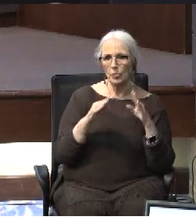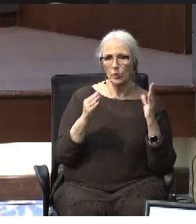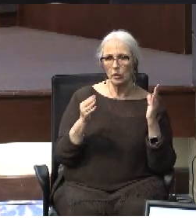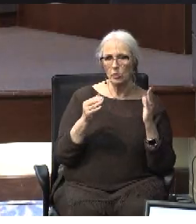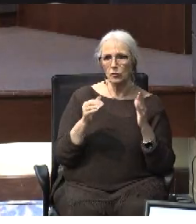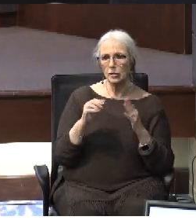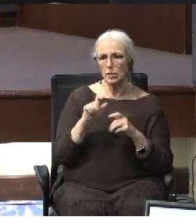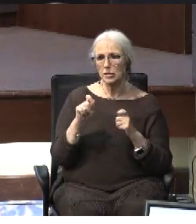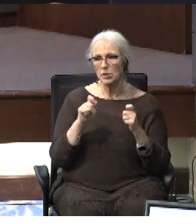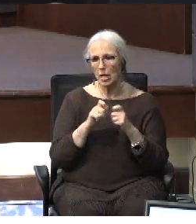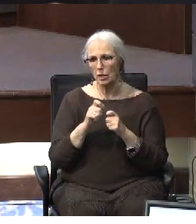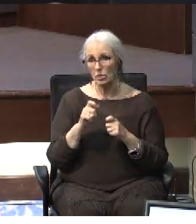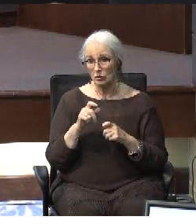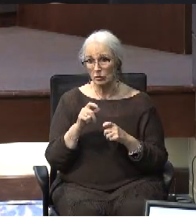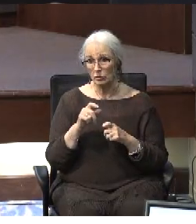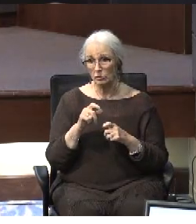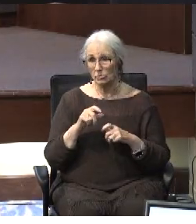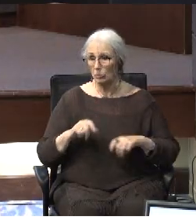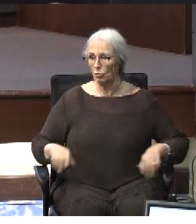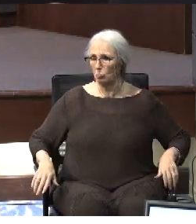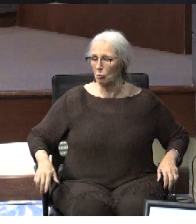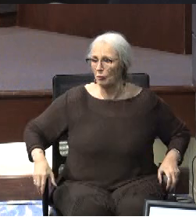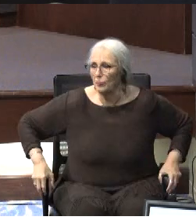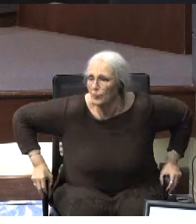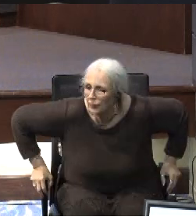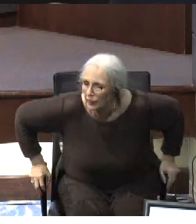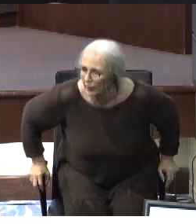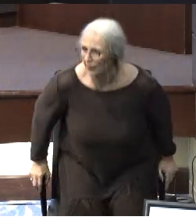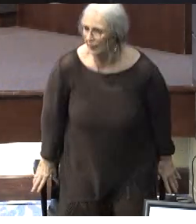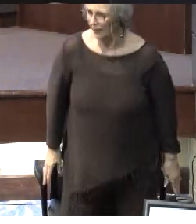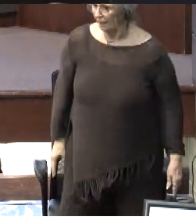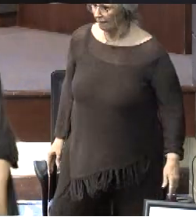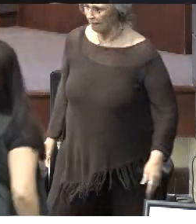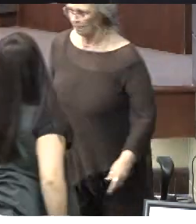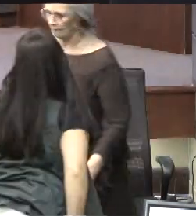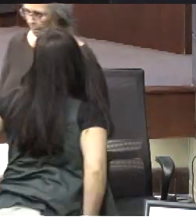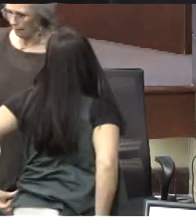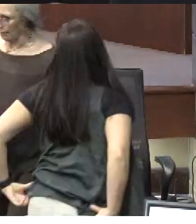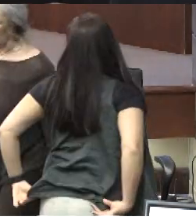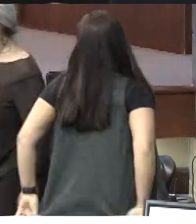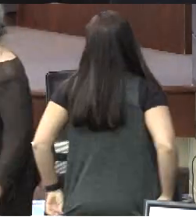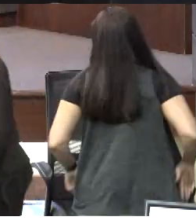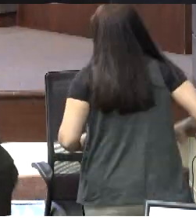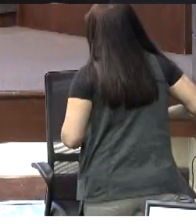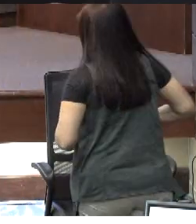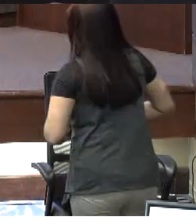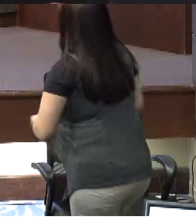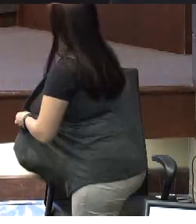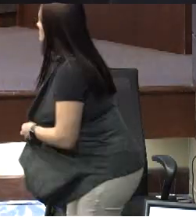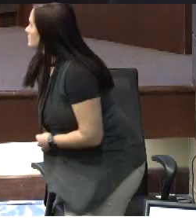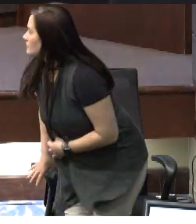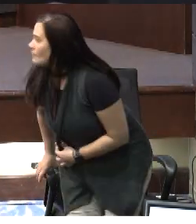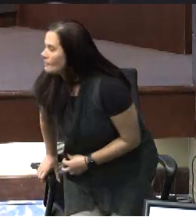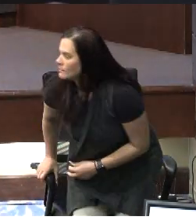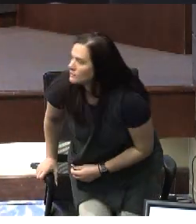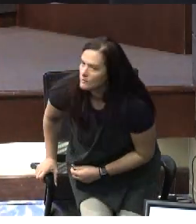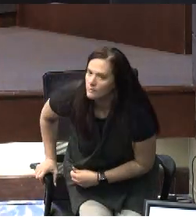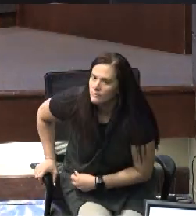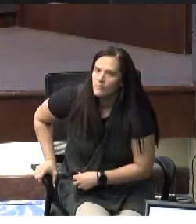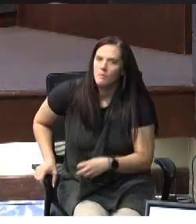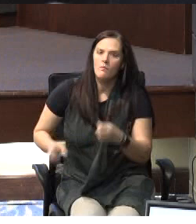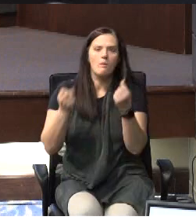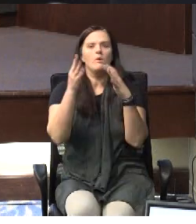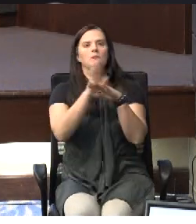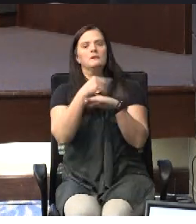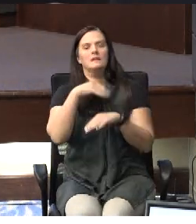that exactly in mind, and we have a person who runs all of those things, so we could do that. In multiple languages, yes?